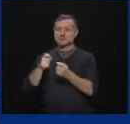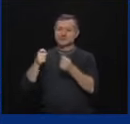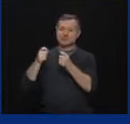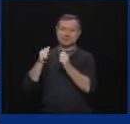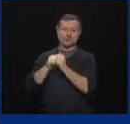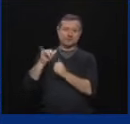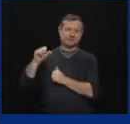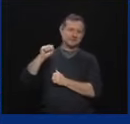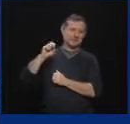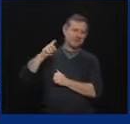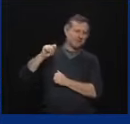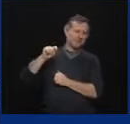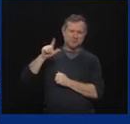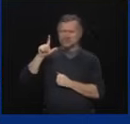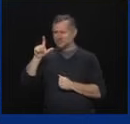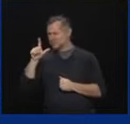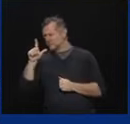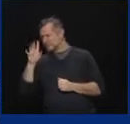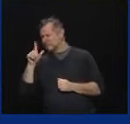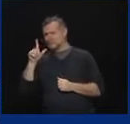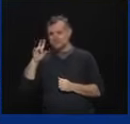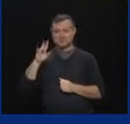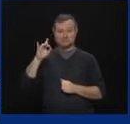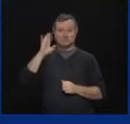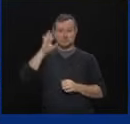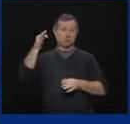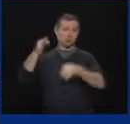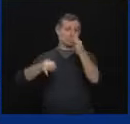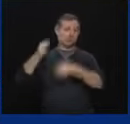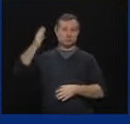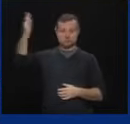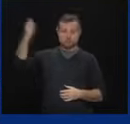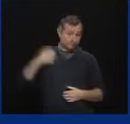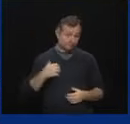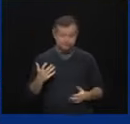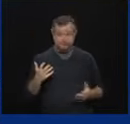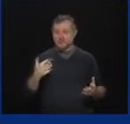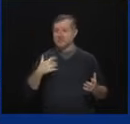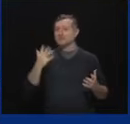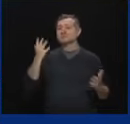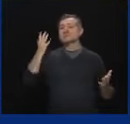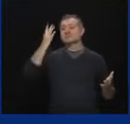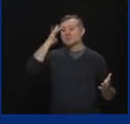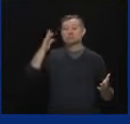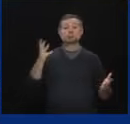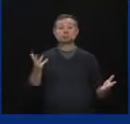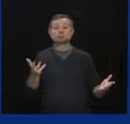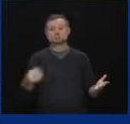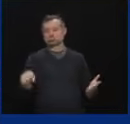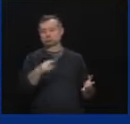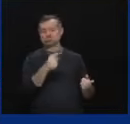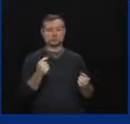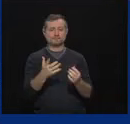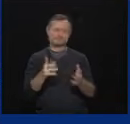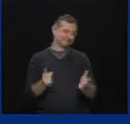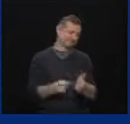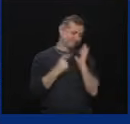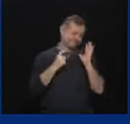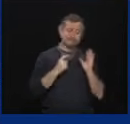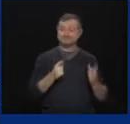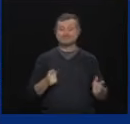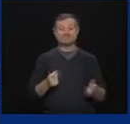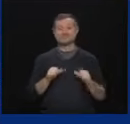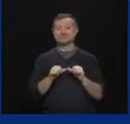or 8th. It's the smart thing to do. We have to continue the mandates, and if there are staffing shortages, I've already